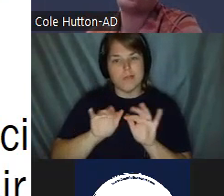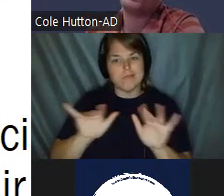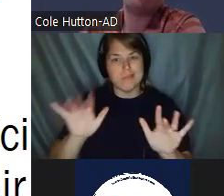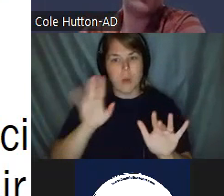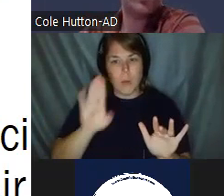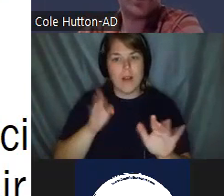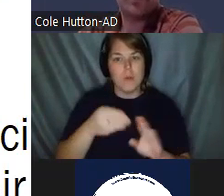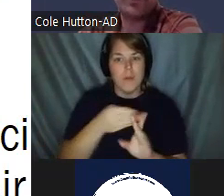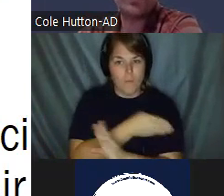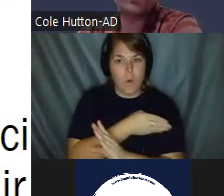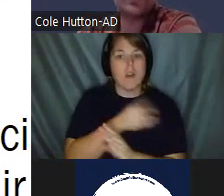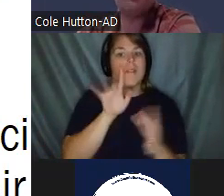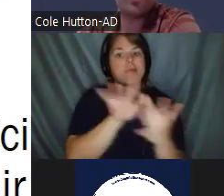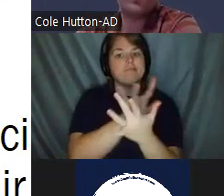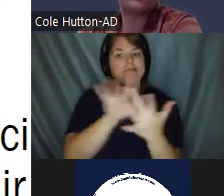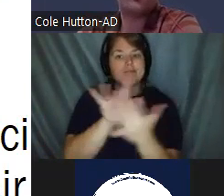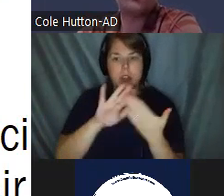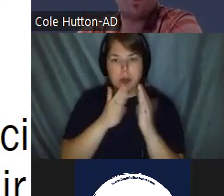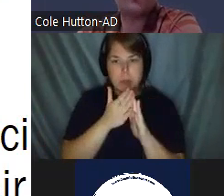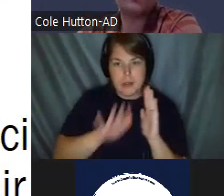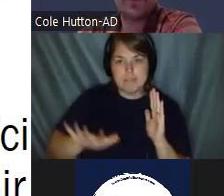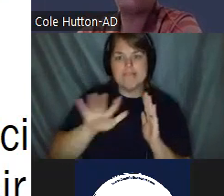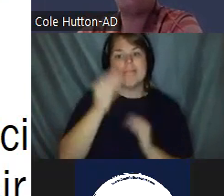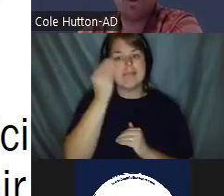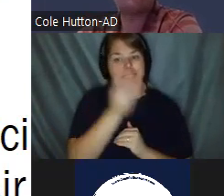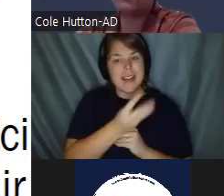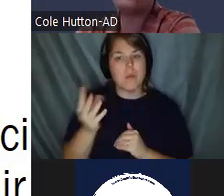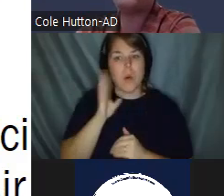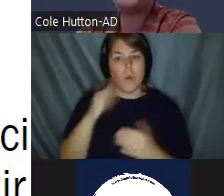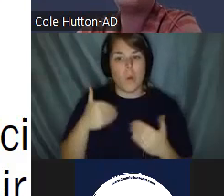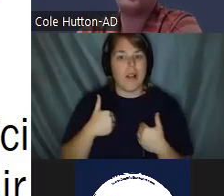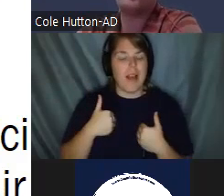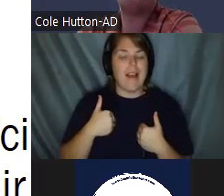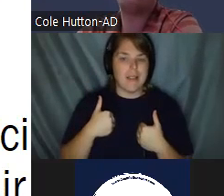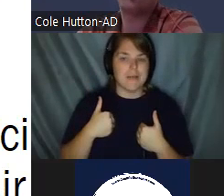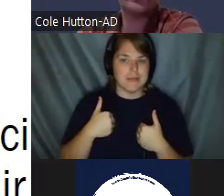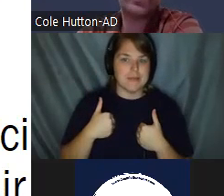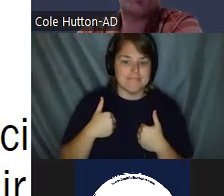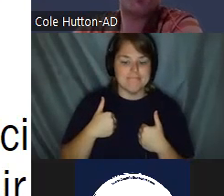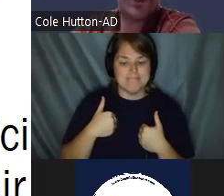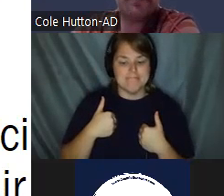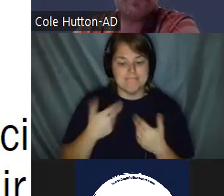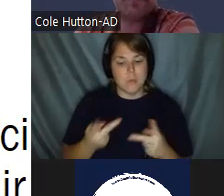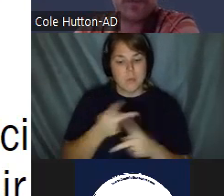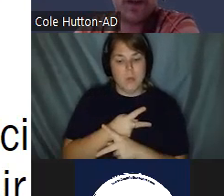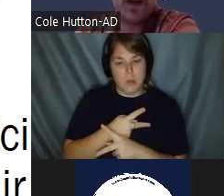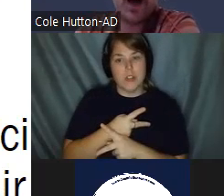to outreach to the community and let them know that there's probably going to be some worse air